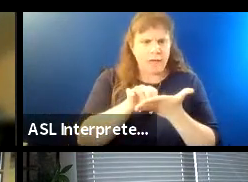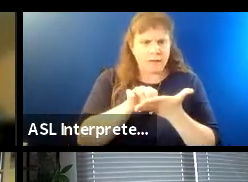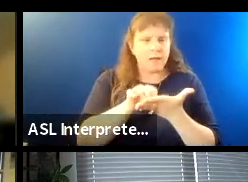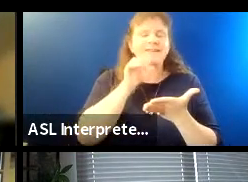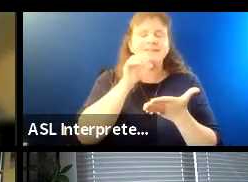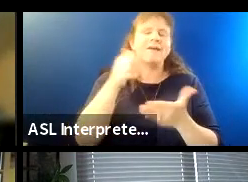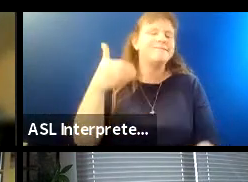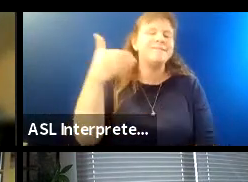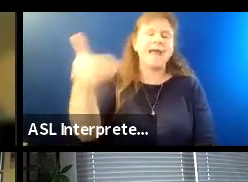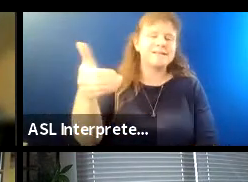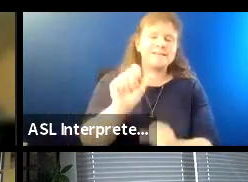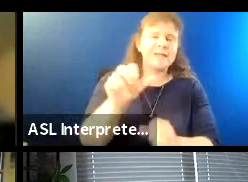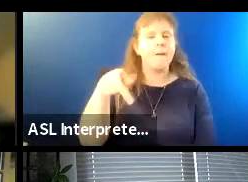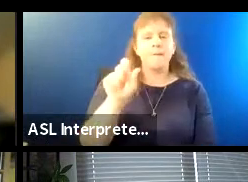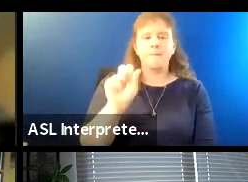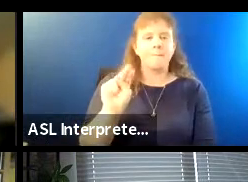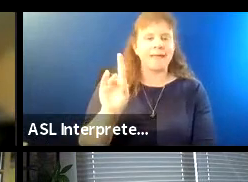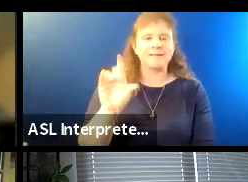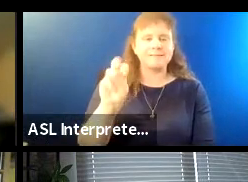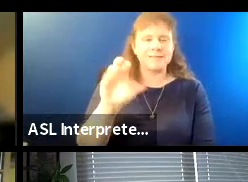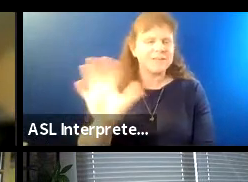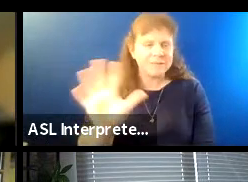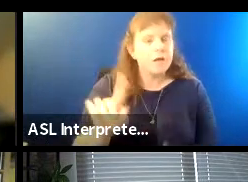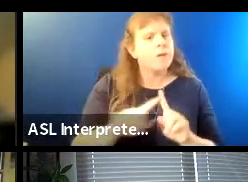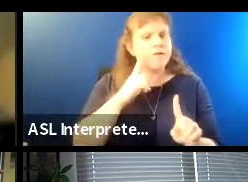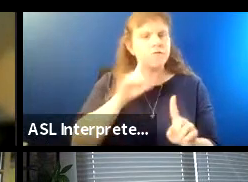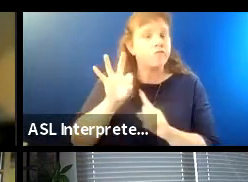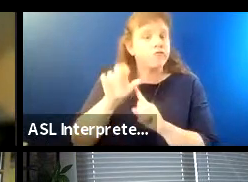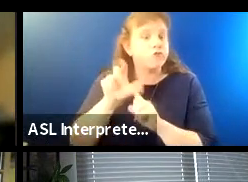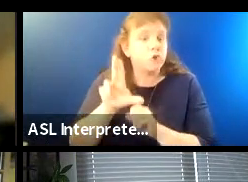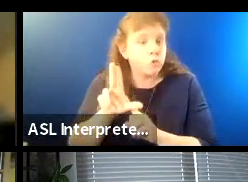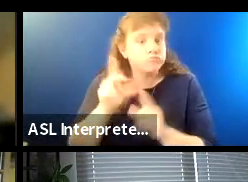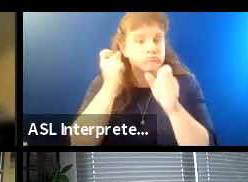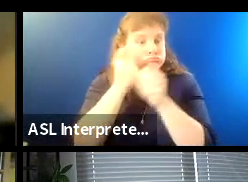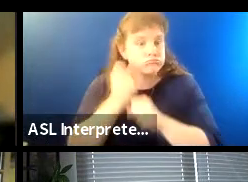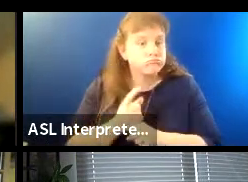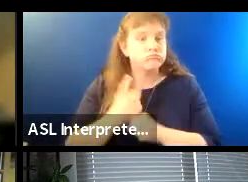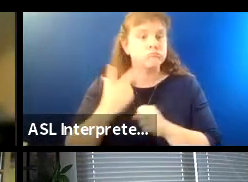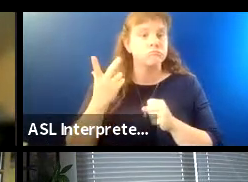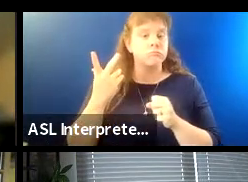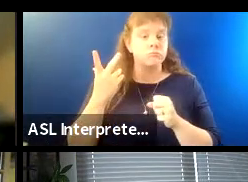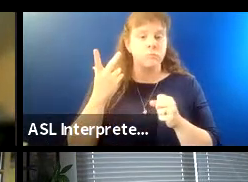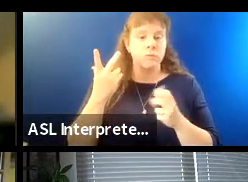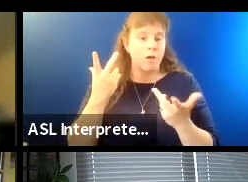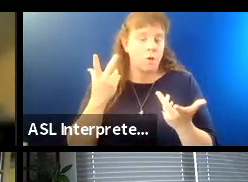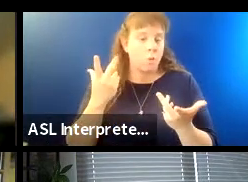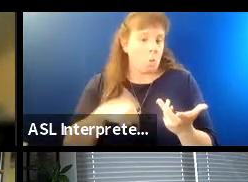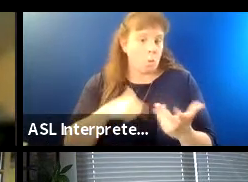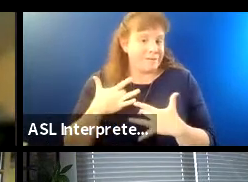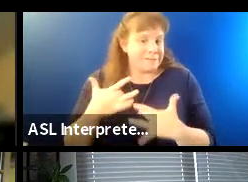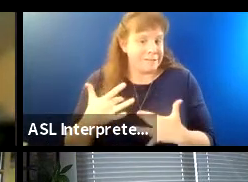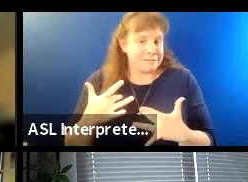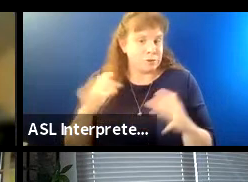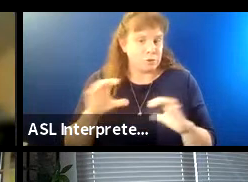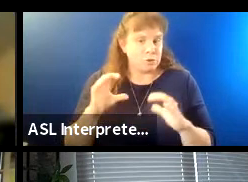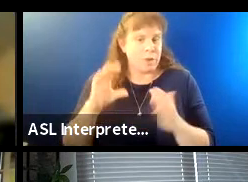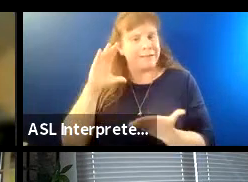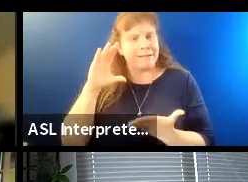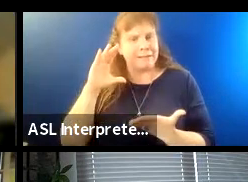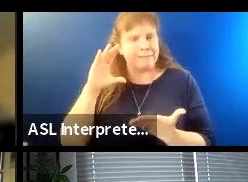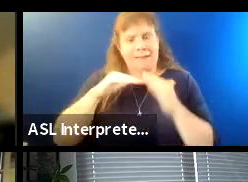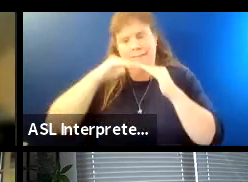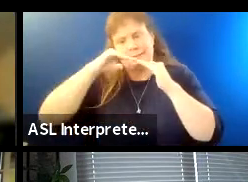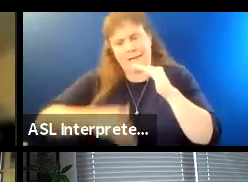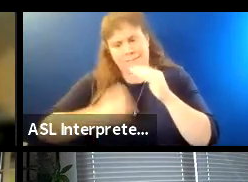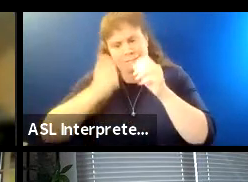need next year, for the flu shots that we do annually, that we don't do that we do less than a majority of every year, even though